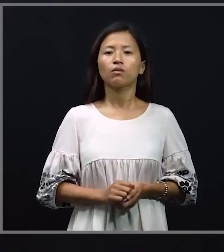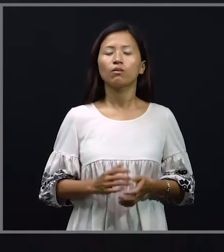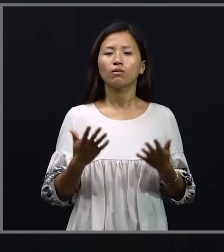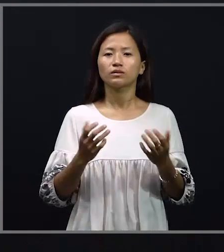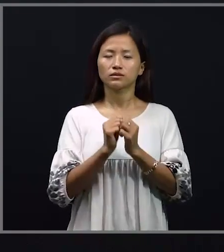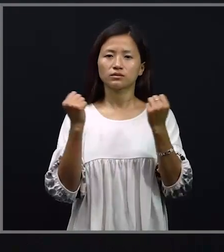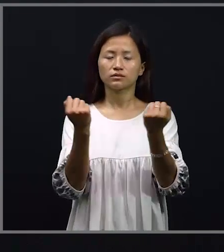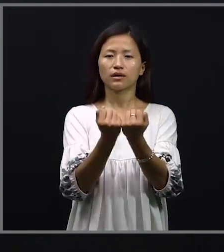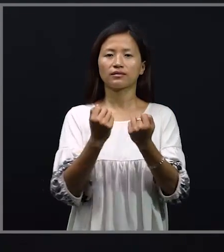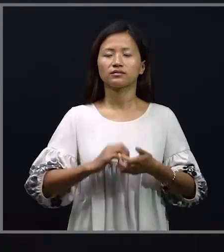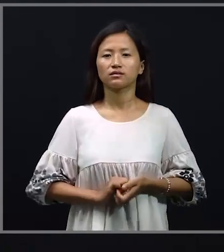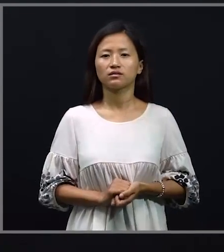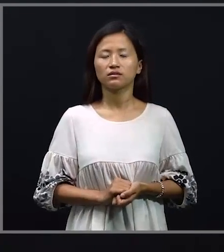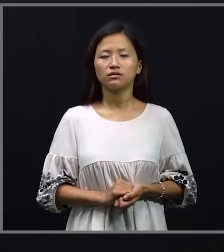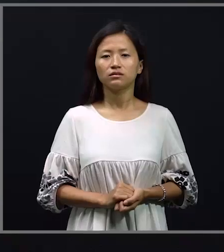society